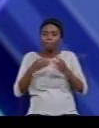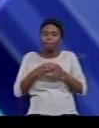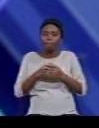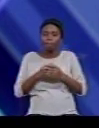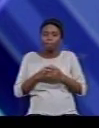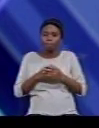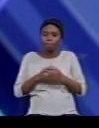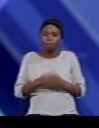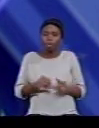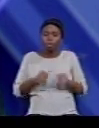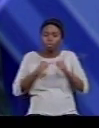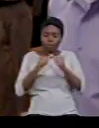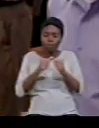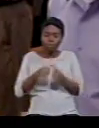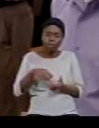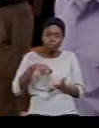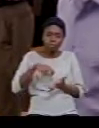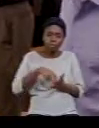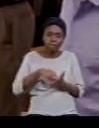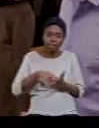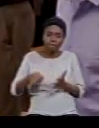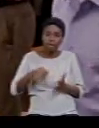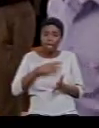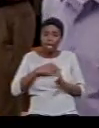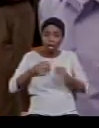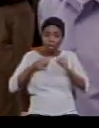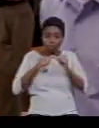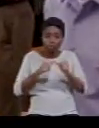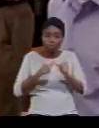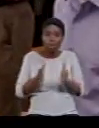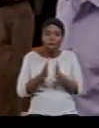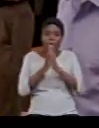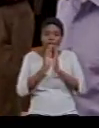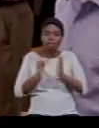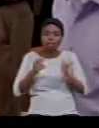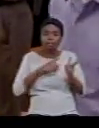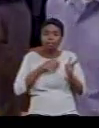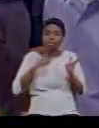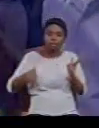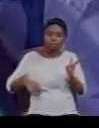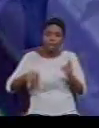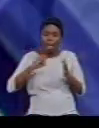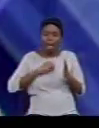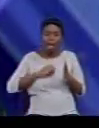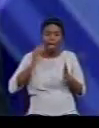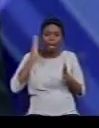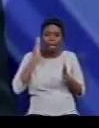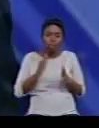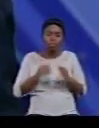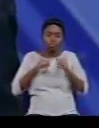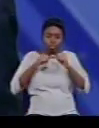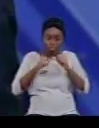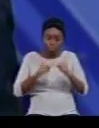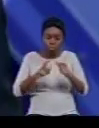Keep kneeling. I keep asking the Lord. I will keep following.